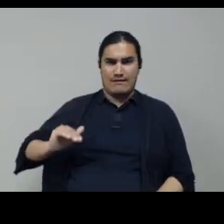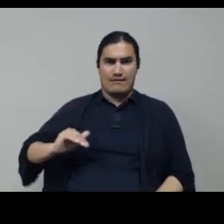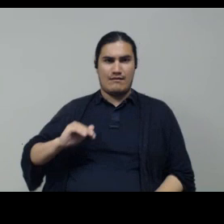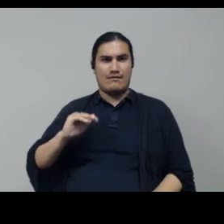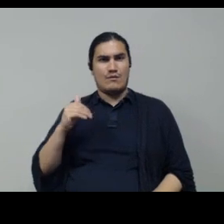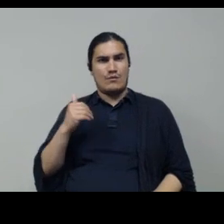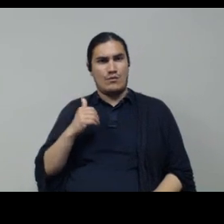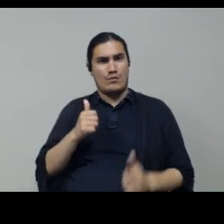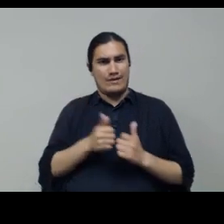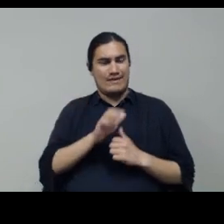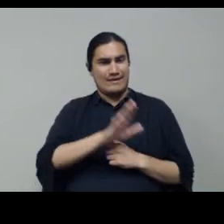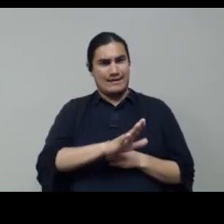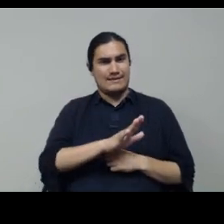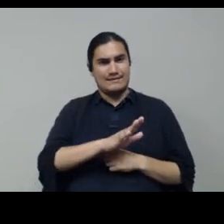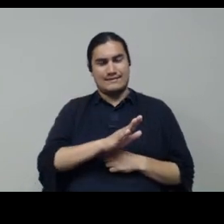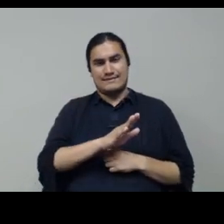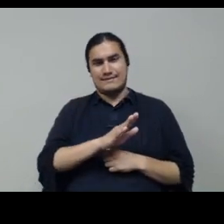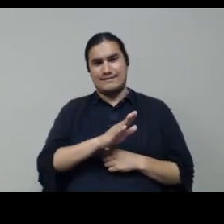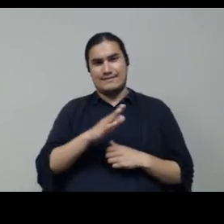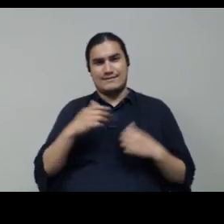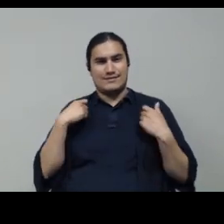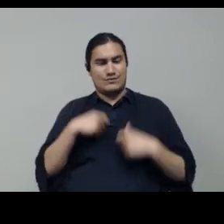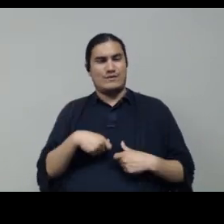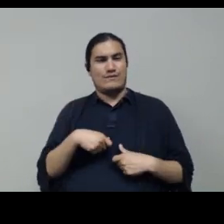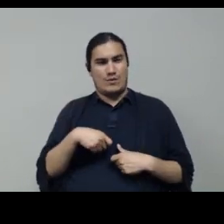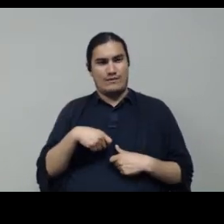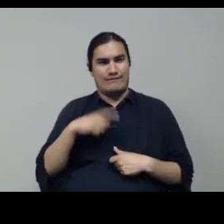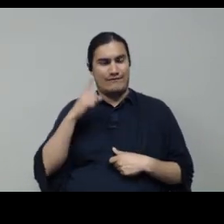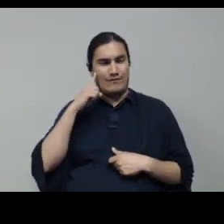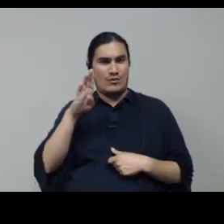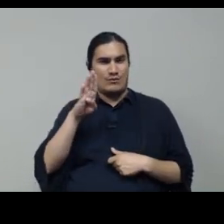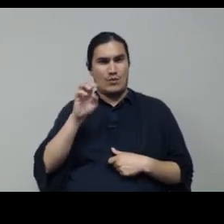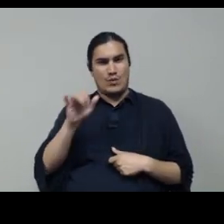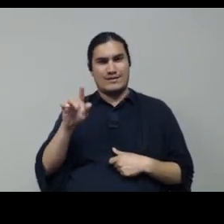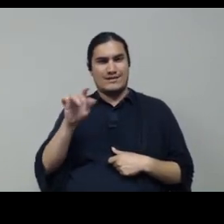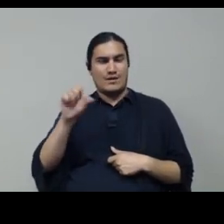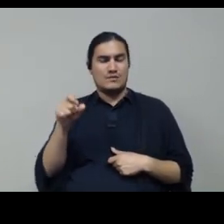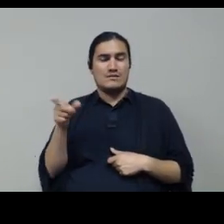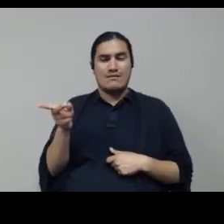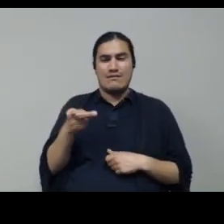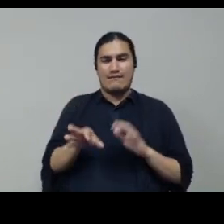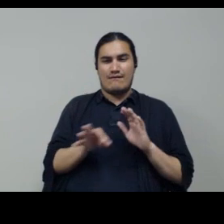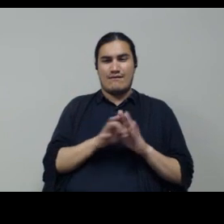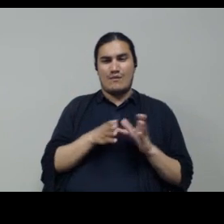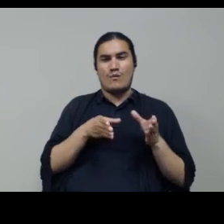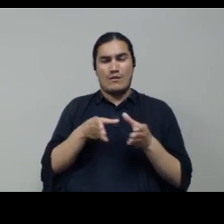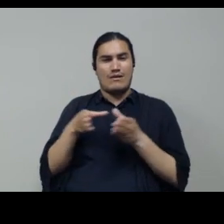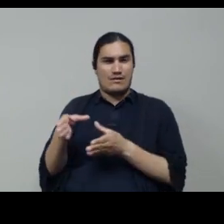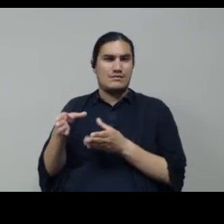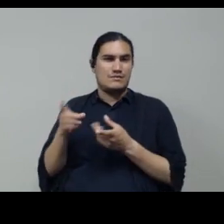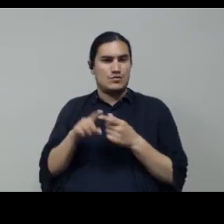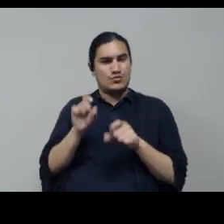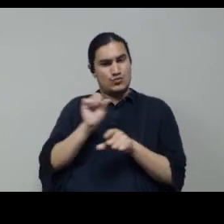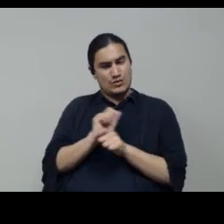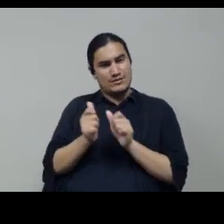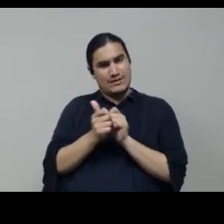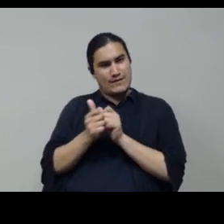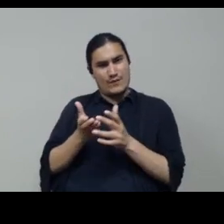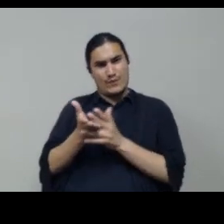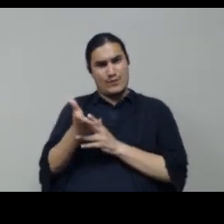Cub Scout uniform as well. And they found ways to work together throughout